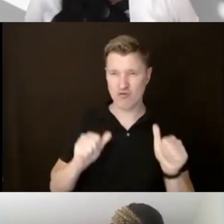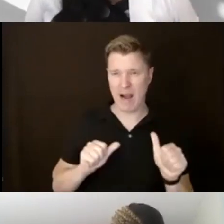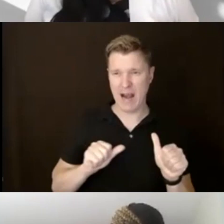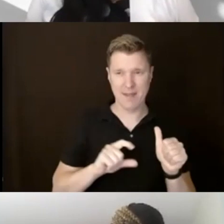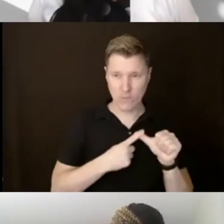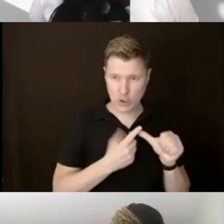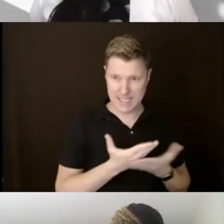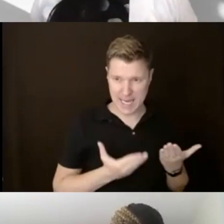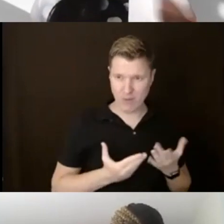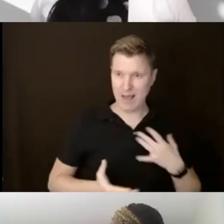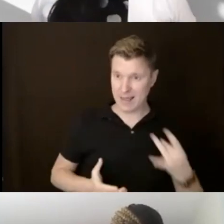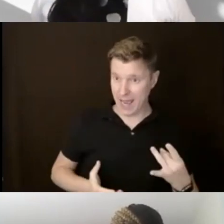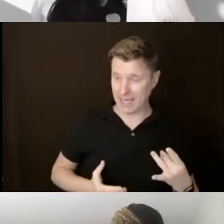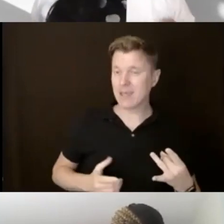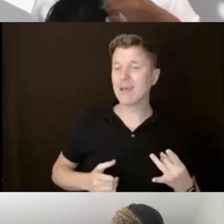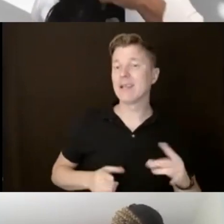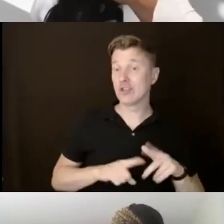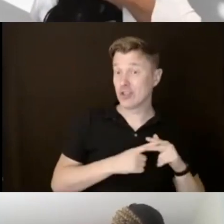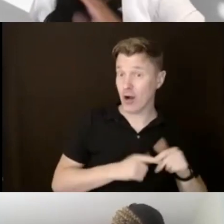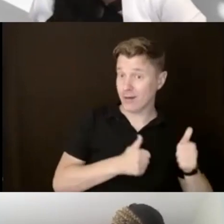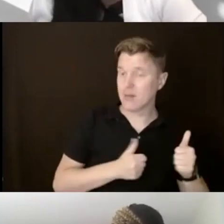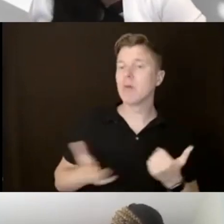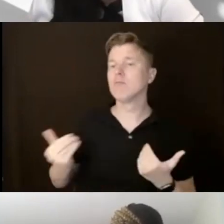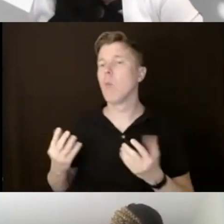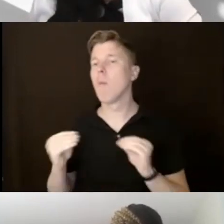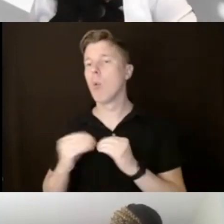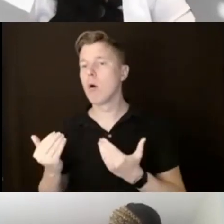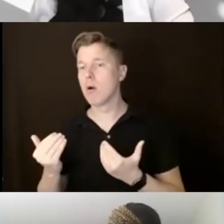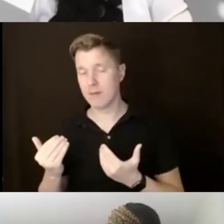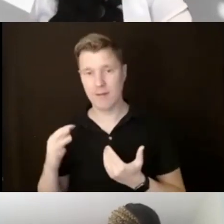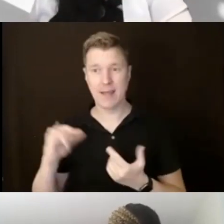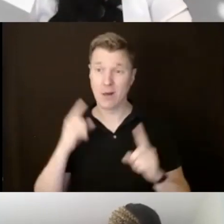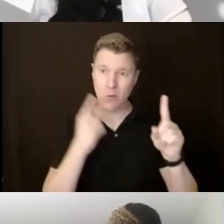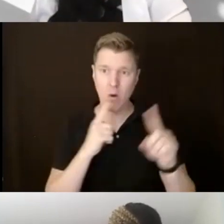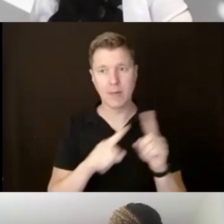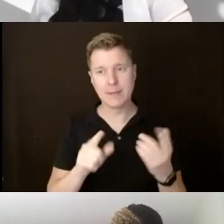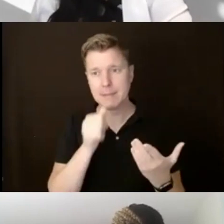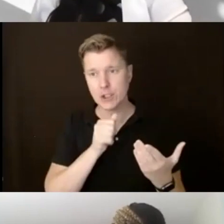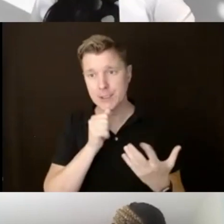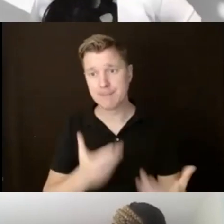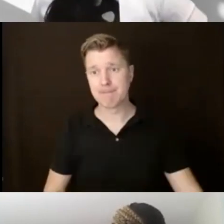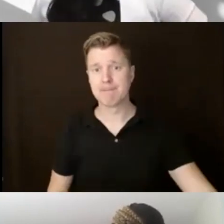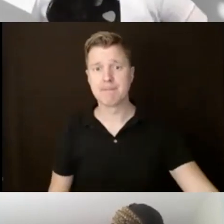that's great. It's a start, but we want to do more. So that's always our goal, but we have to be patient too.